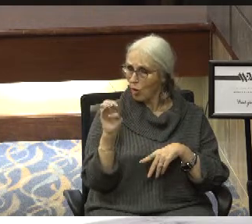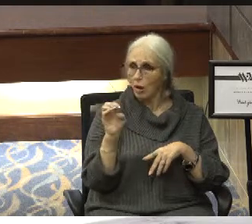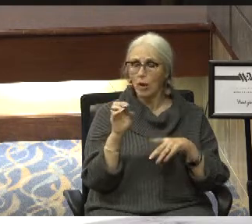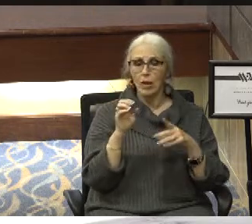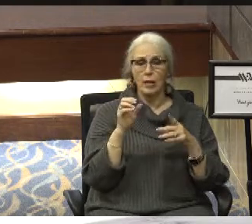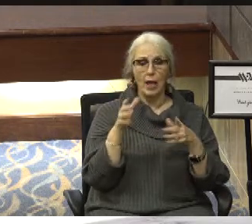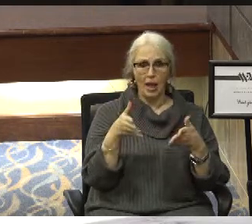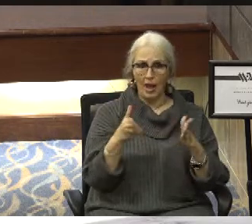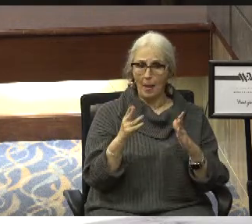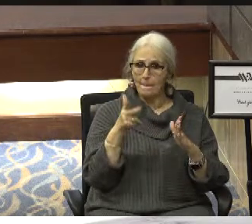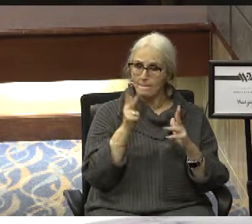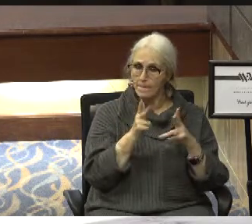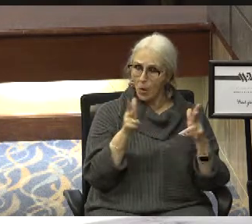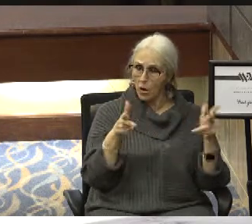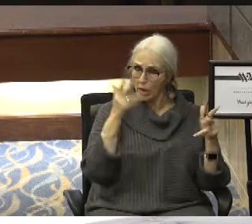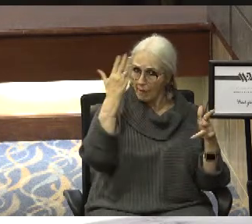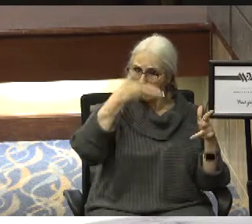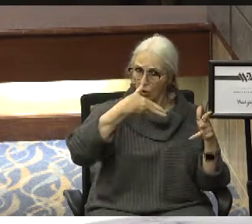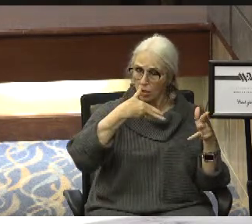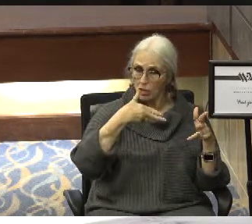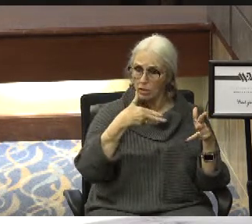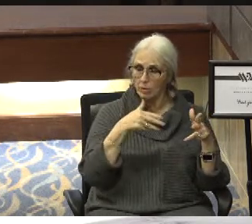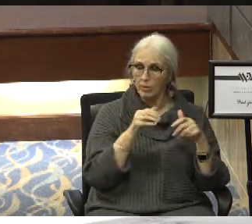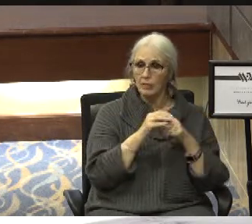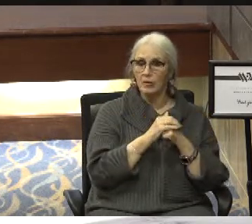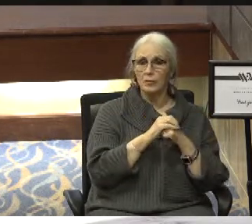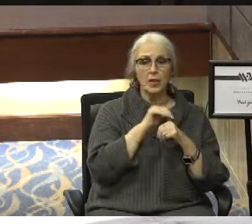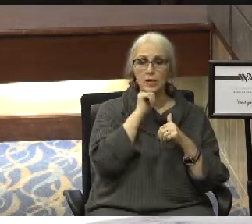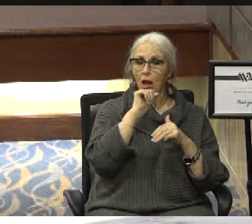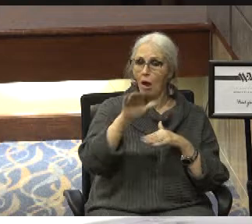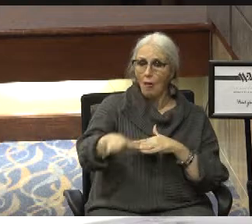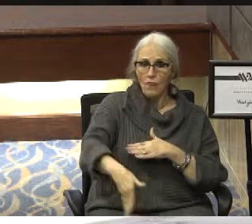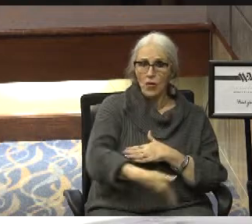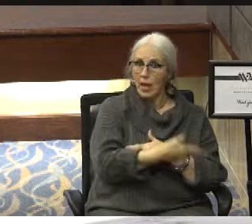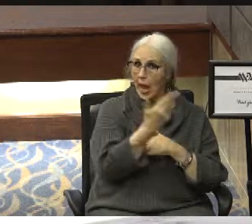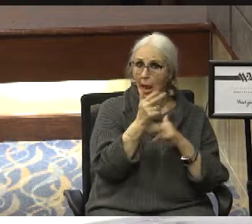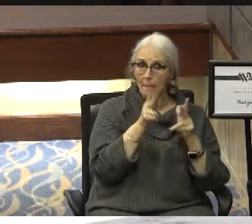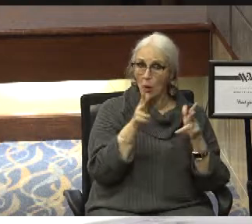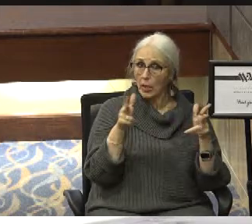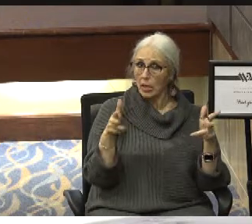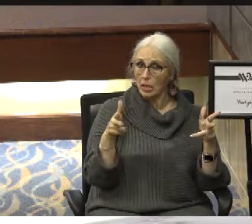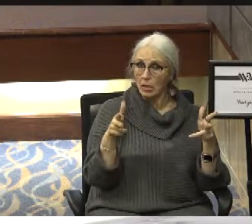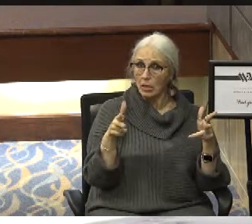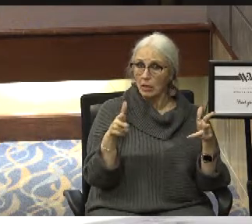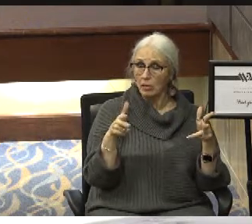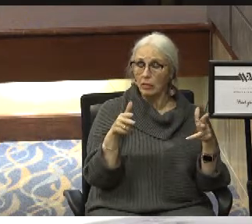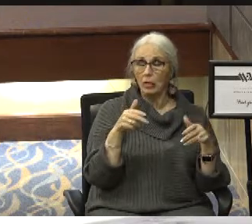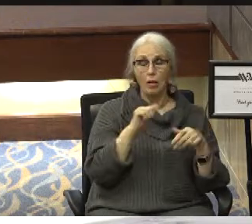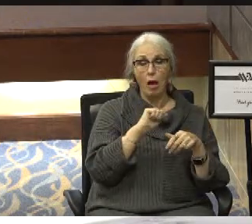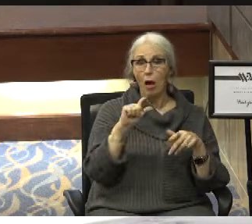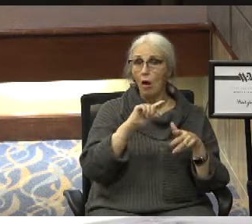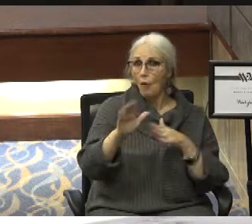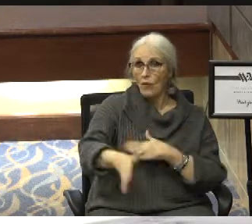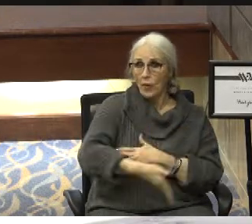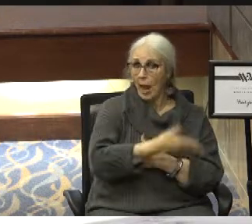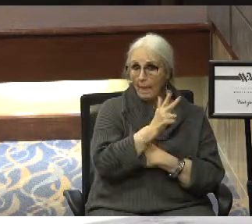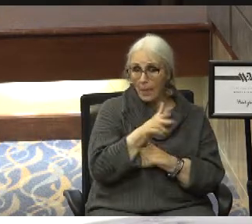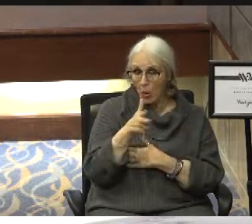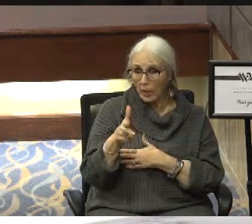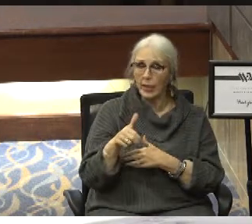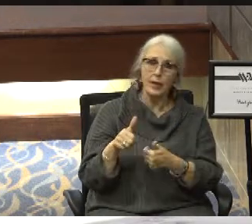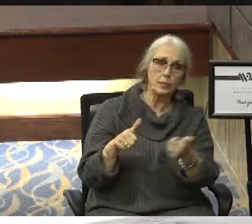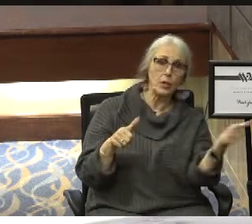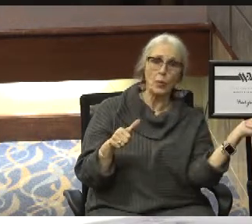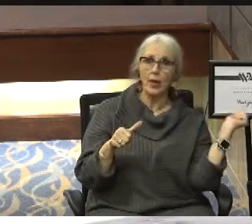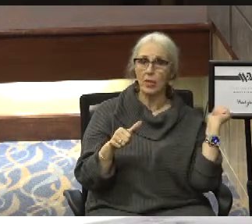in the front. It does not allow any overnight parking, and so any overnight parking would have to be in these back parking lots.